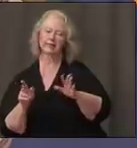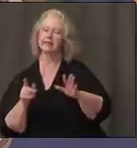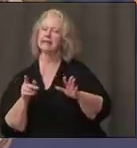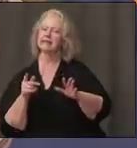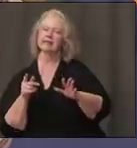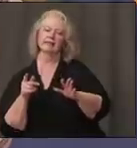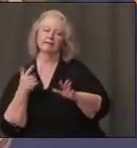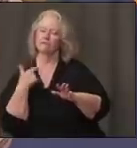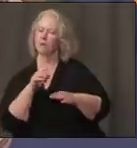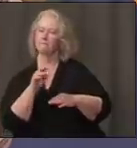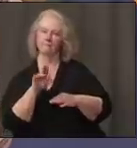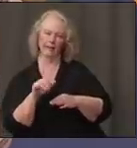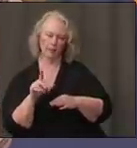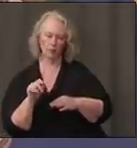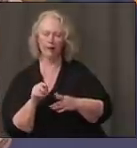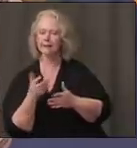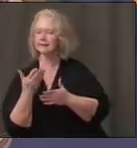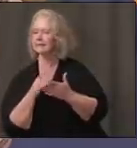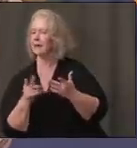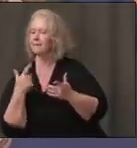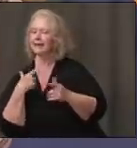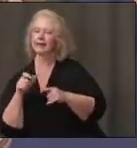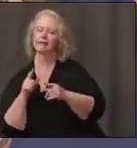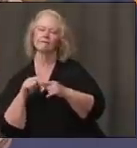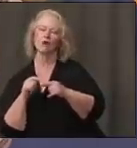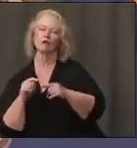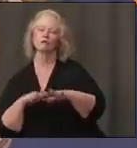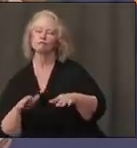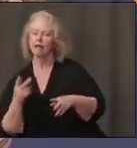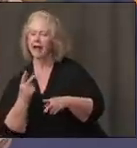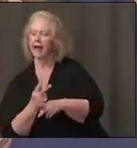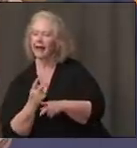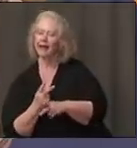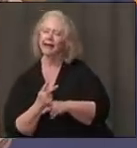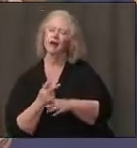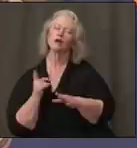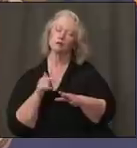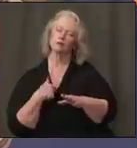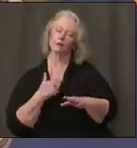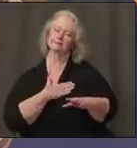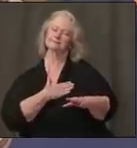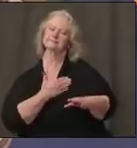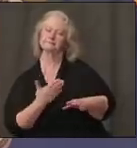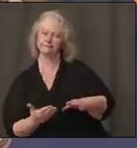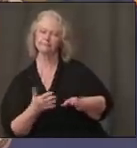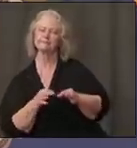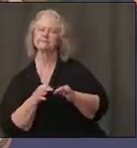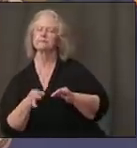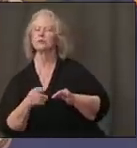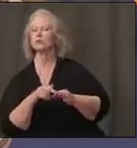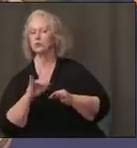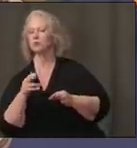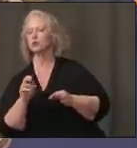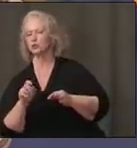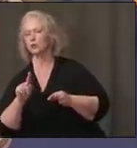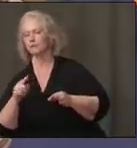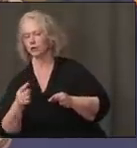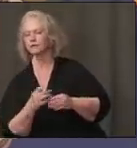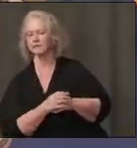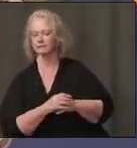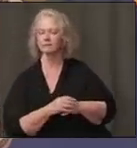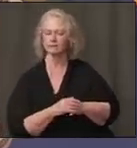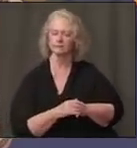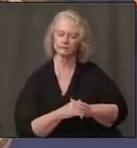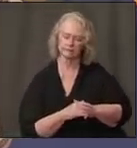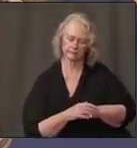more time when it comes to childcare, give us some time to prepare, and that's what we've done. We said we'll do it on June 1st.